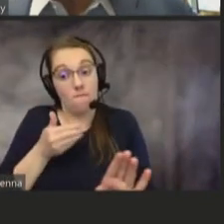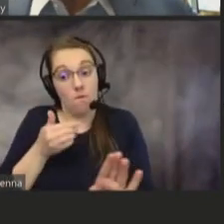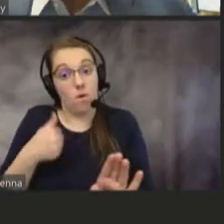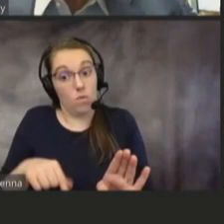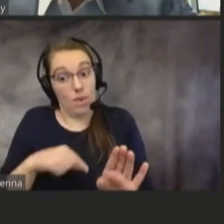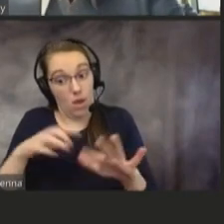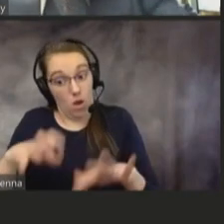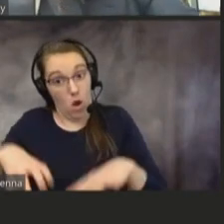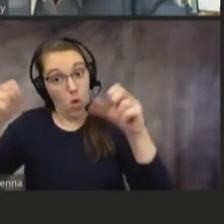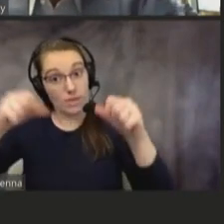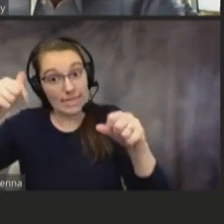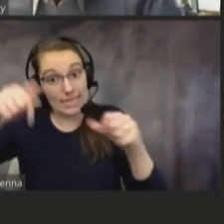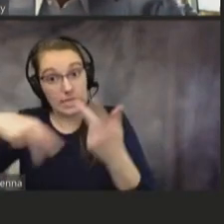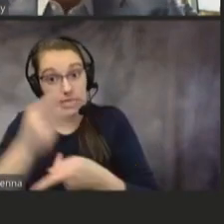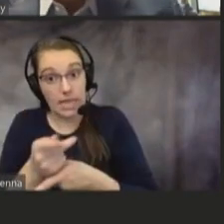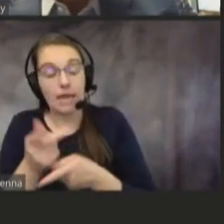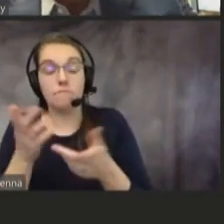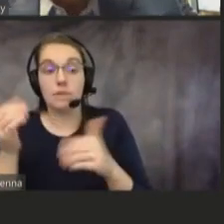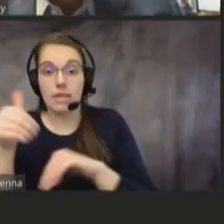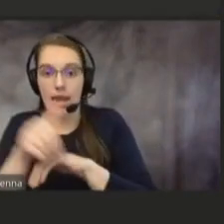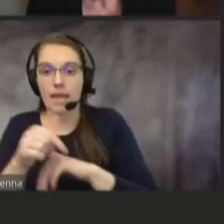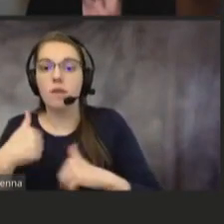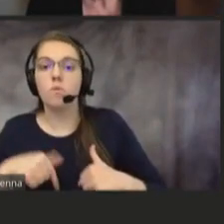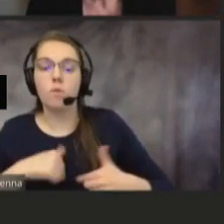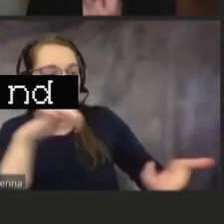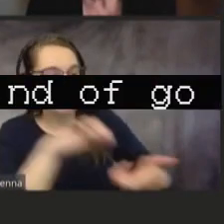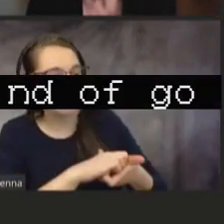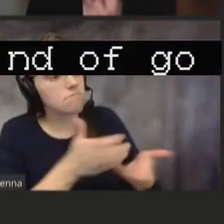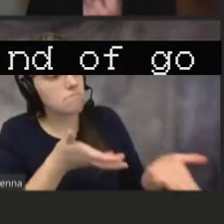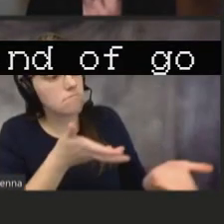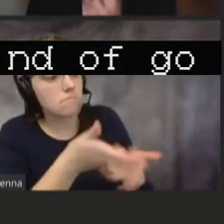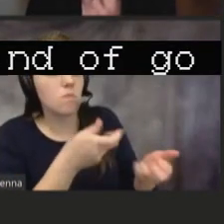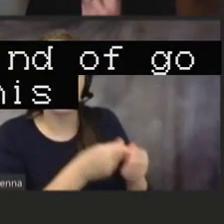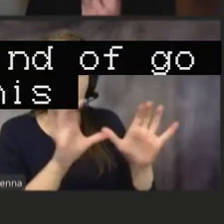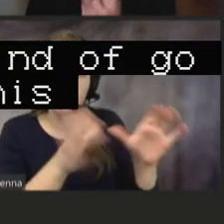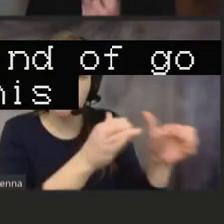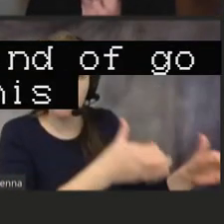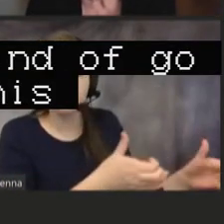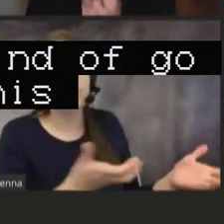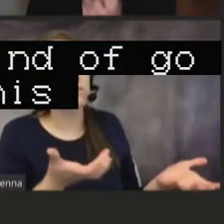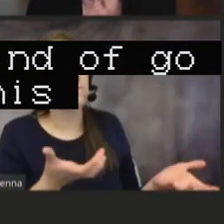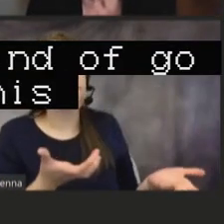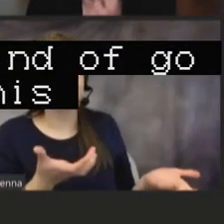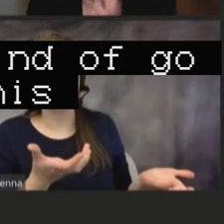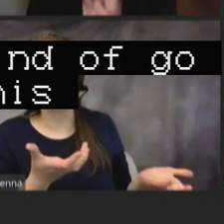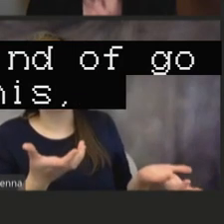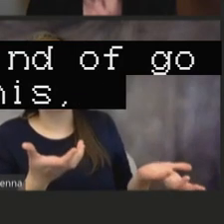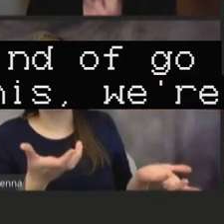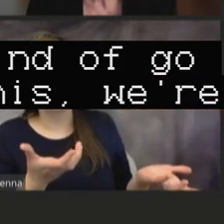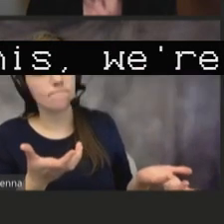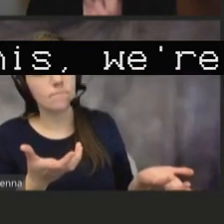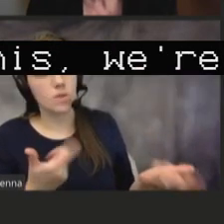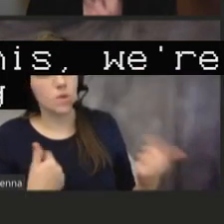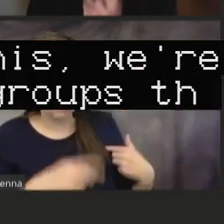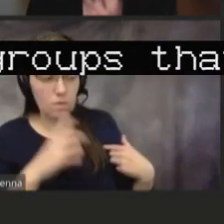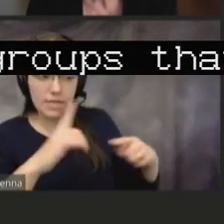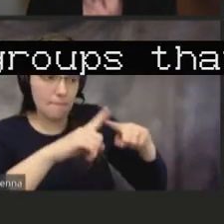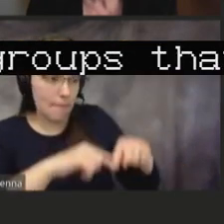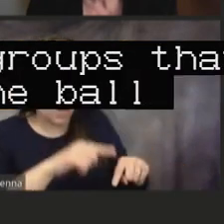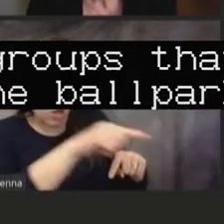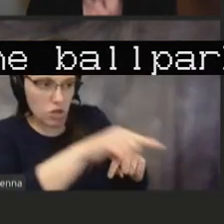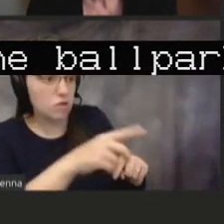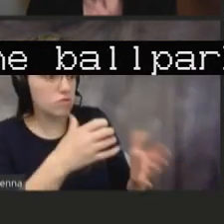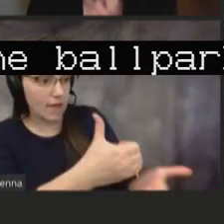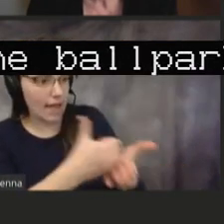we're working with these groups that we're inviting to the ballpark, and we're saying, okay, we're going to rely on you guys to help us